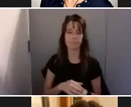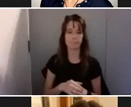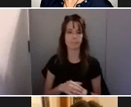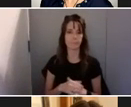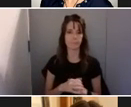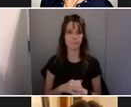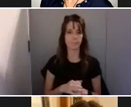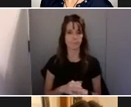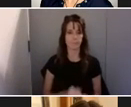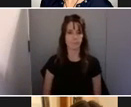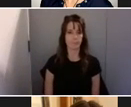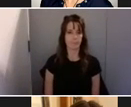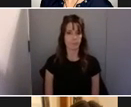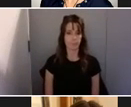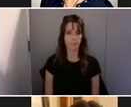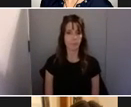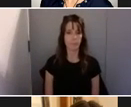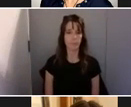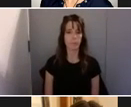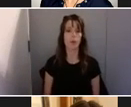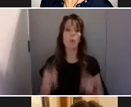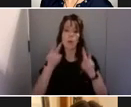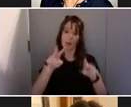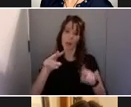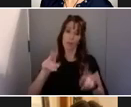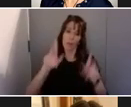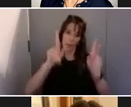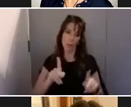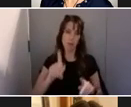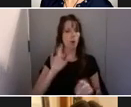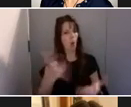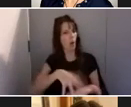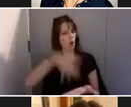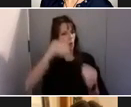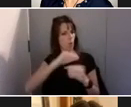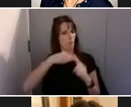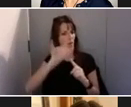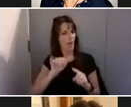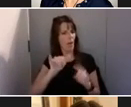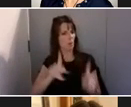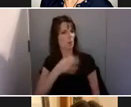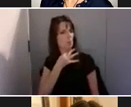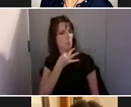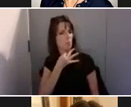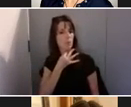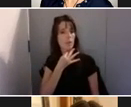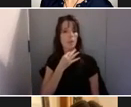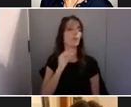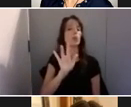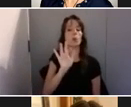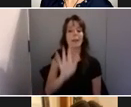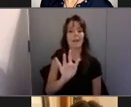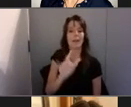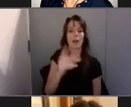signatures. So when I look at a candidate and I say, well, I want to learn more about this person, I can click on